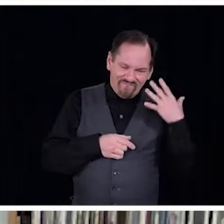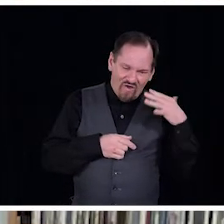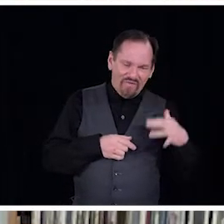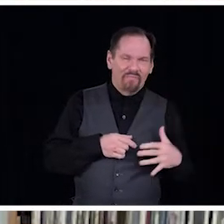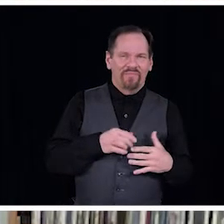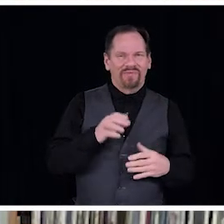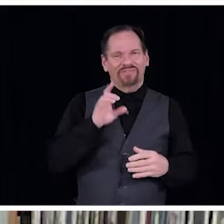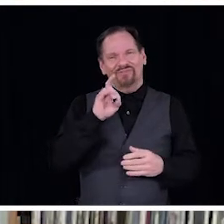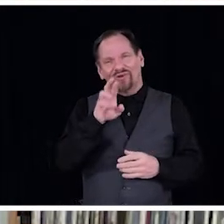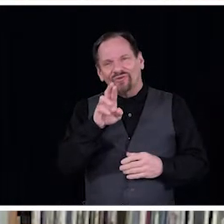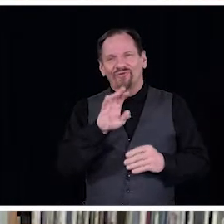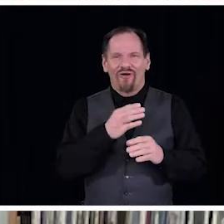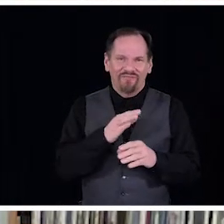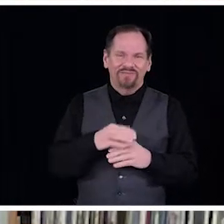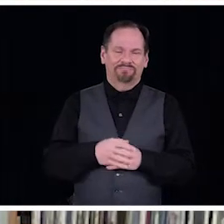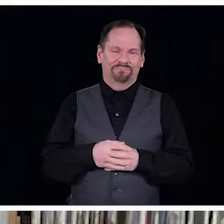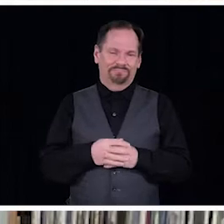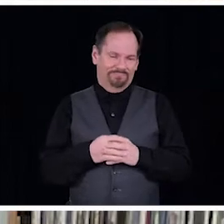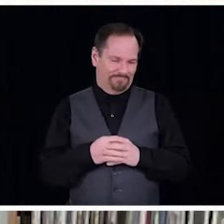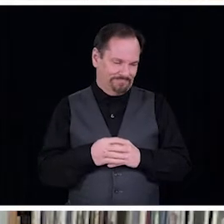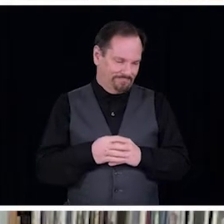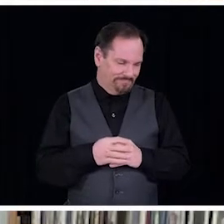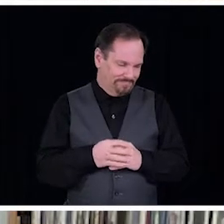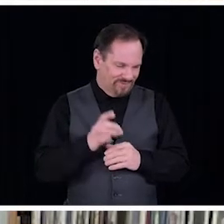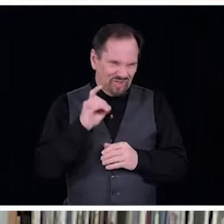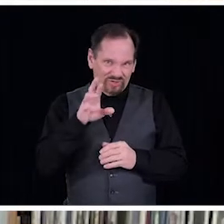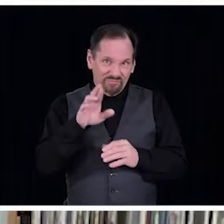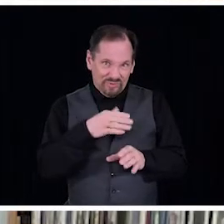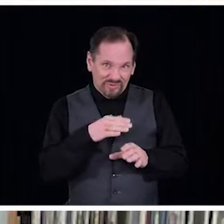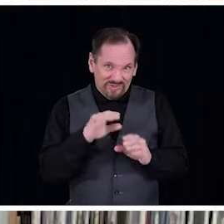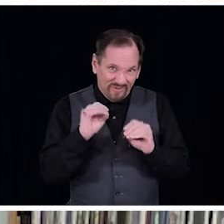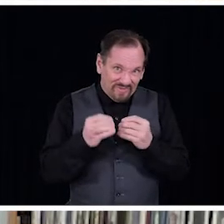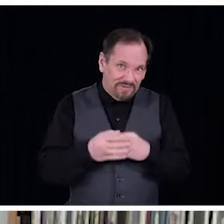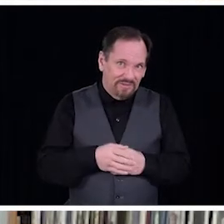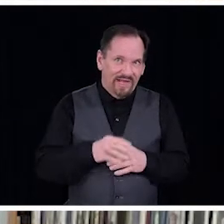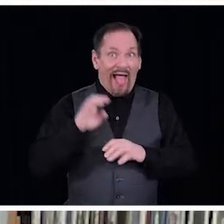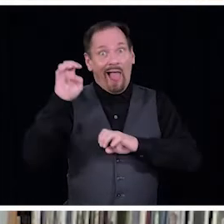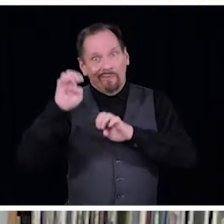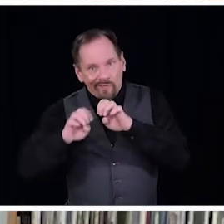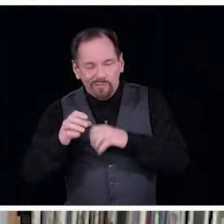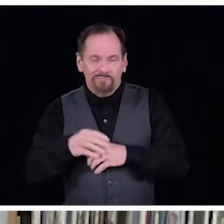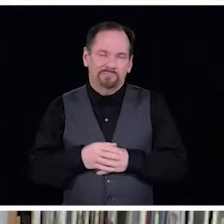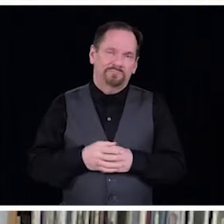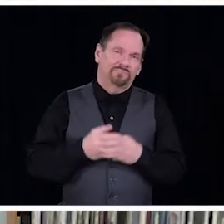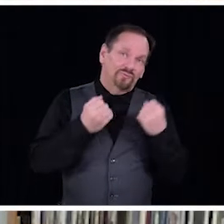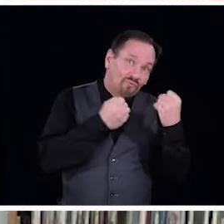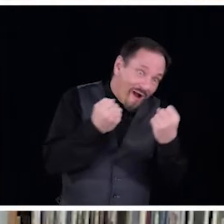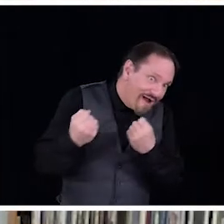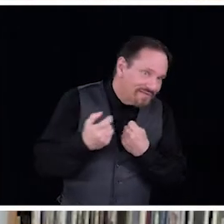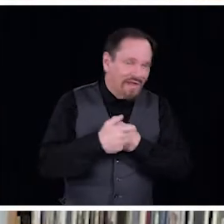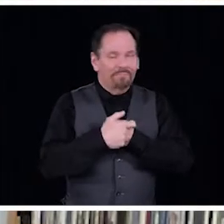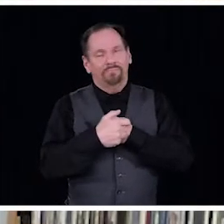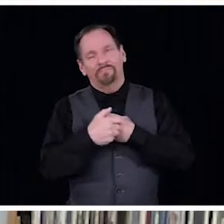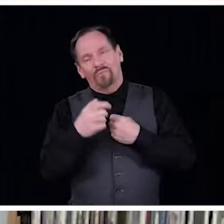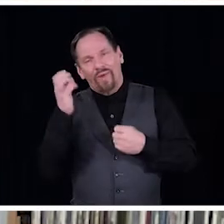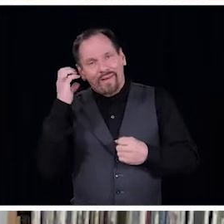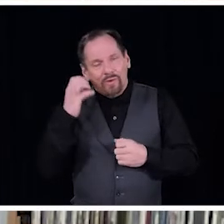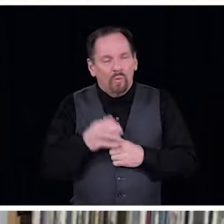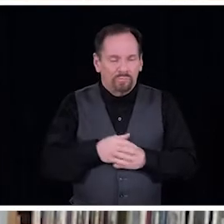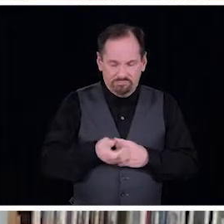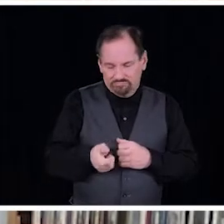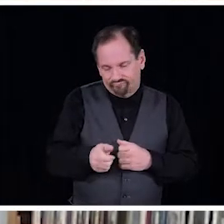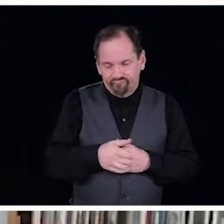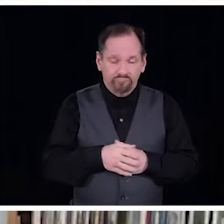doctors' offices. It purrs on drive time radio during rush hour at half